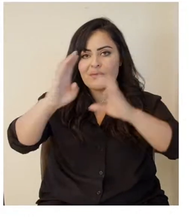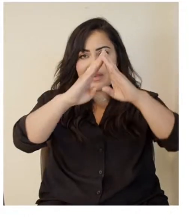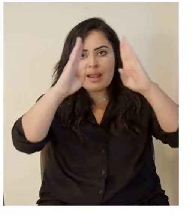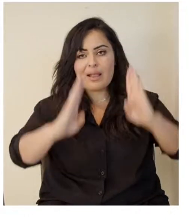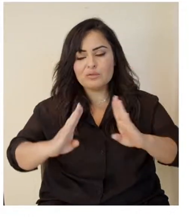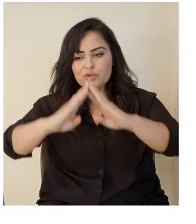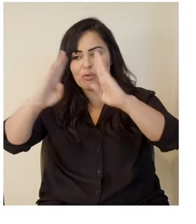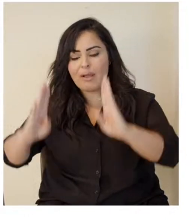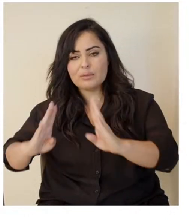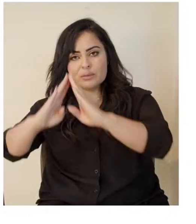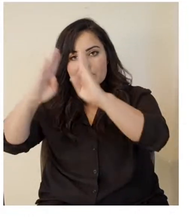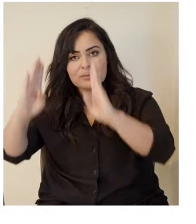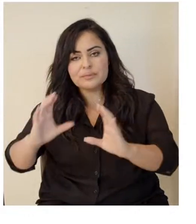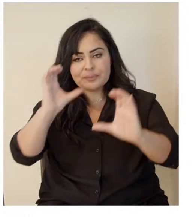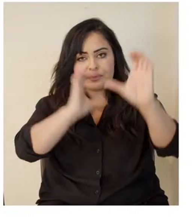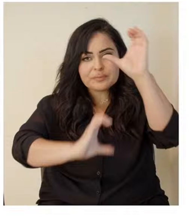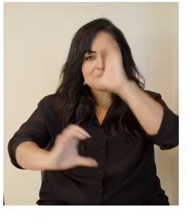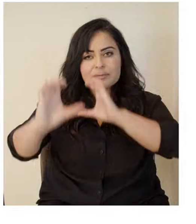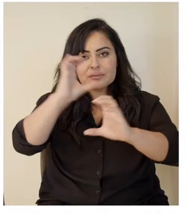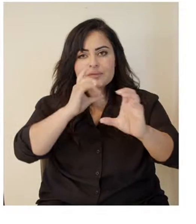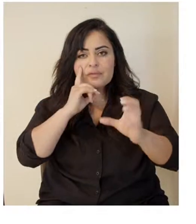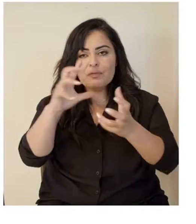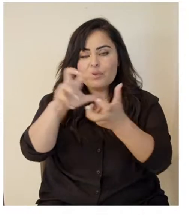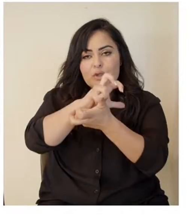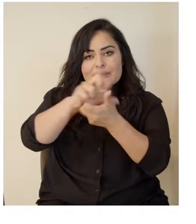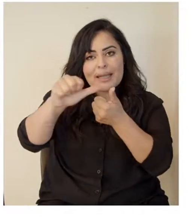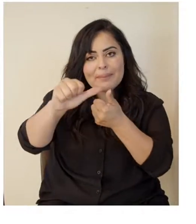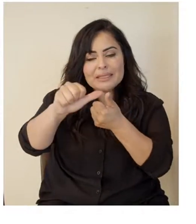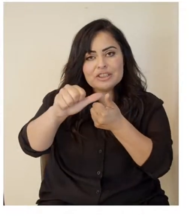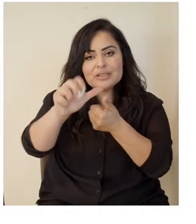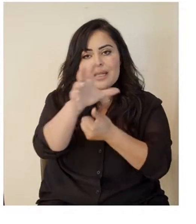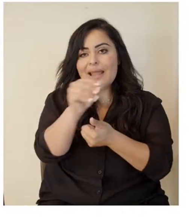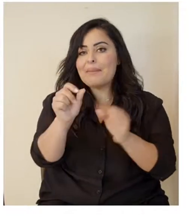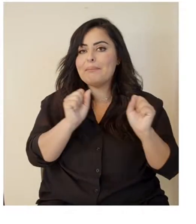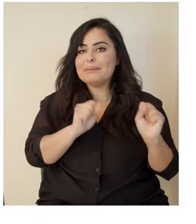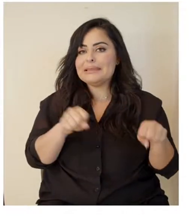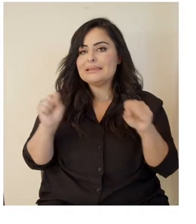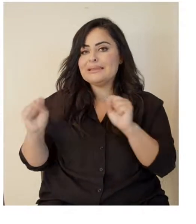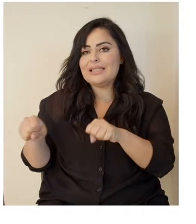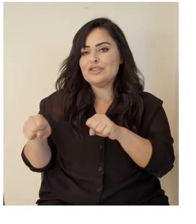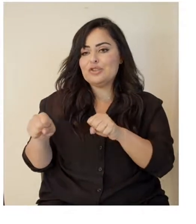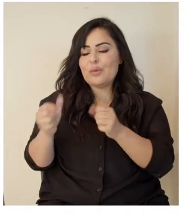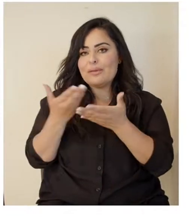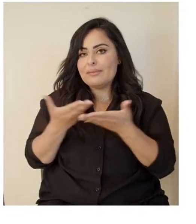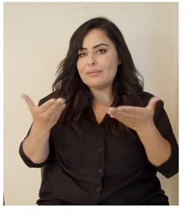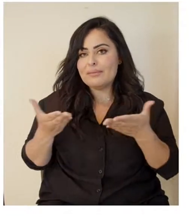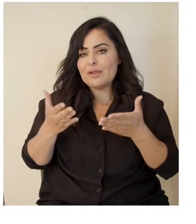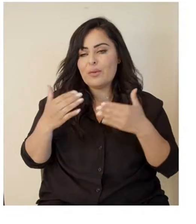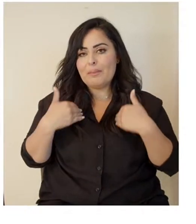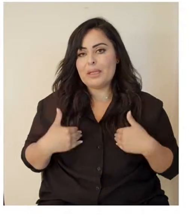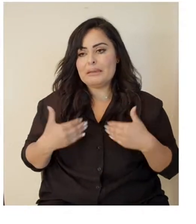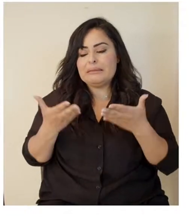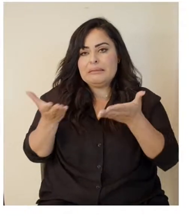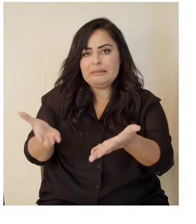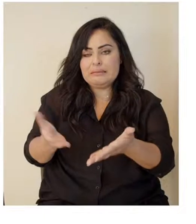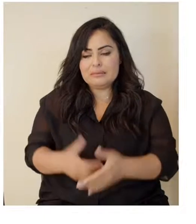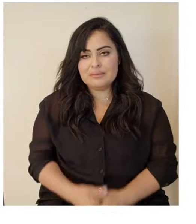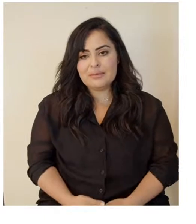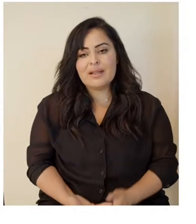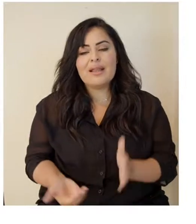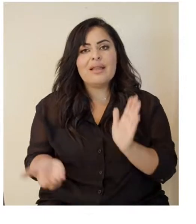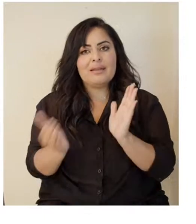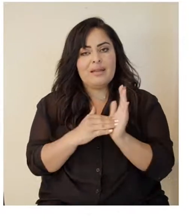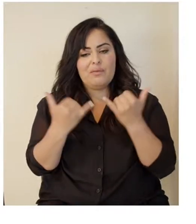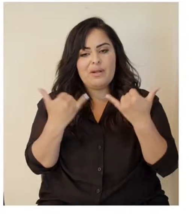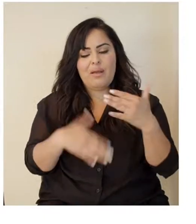house to search for damages and potential remains. As of right now, we are up